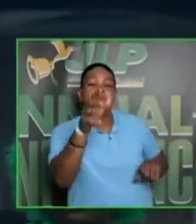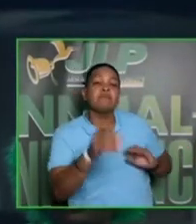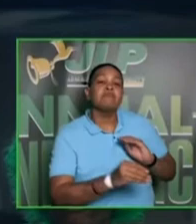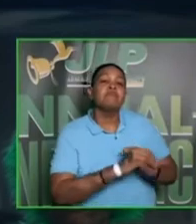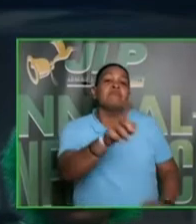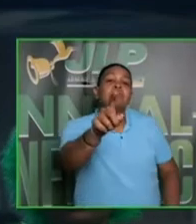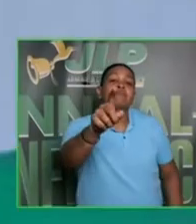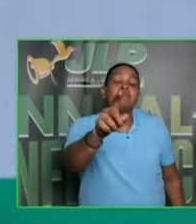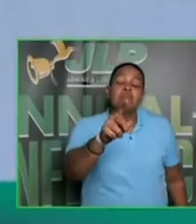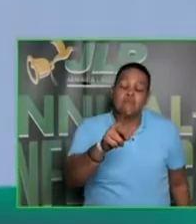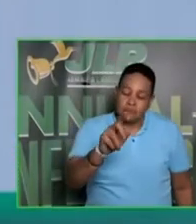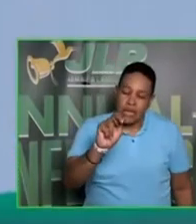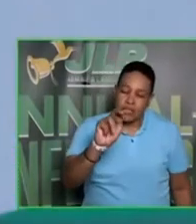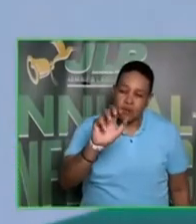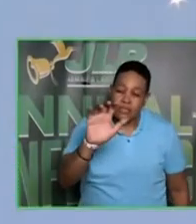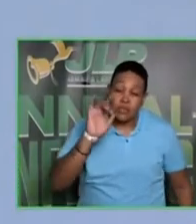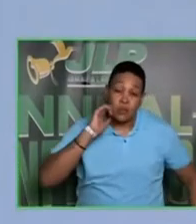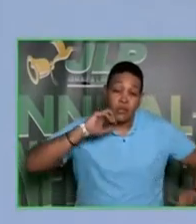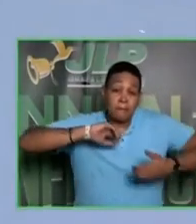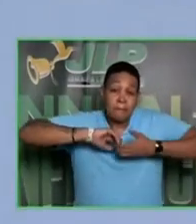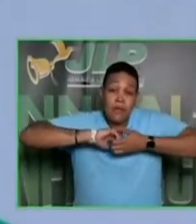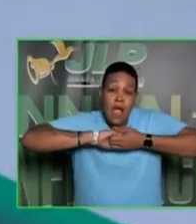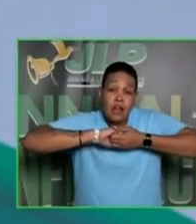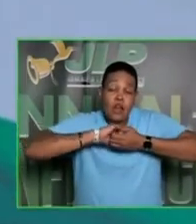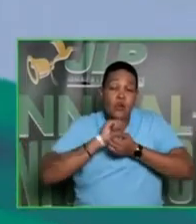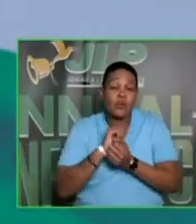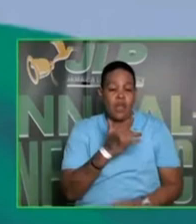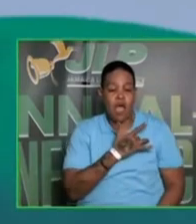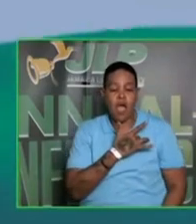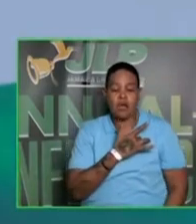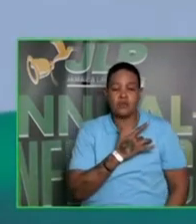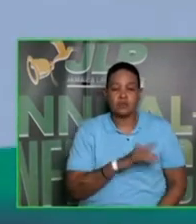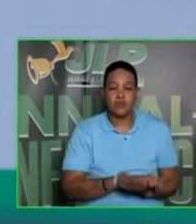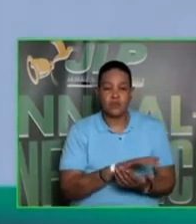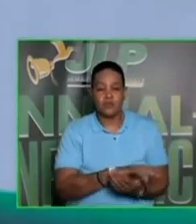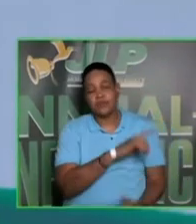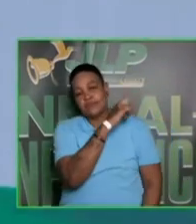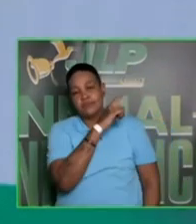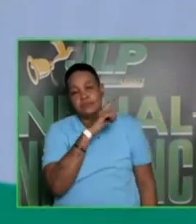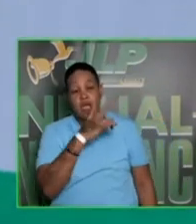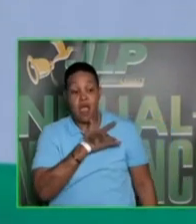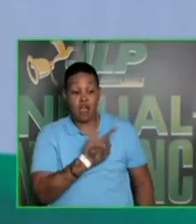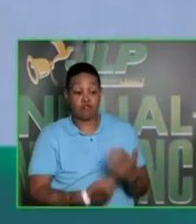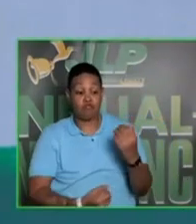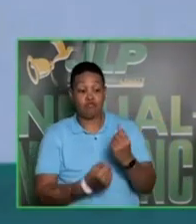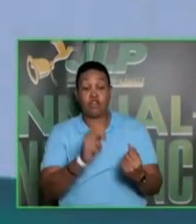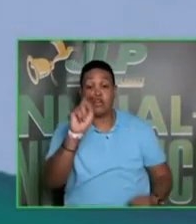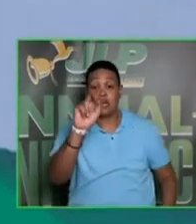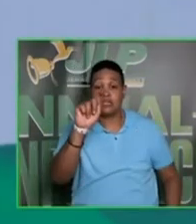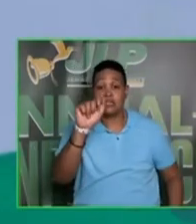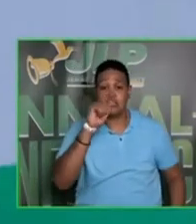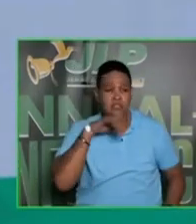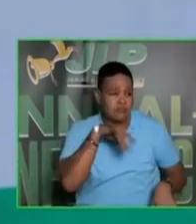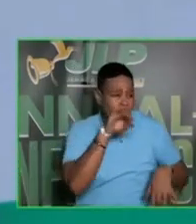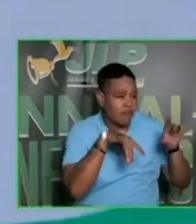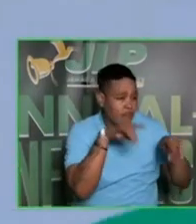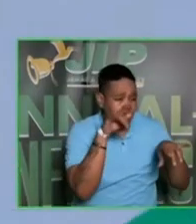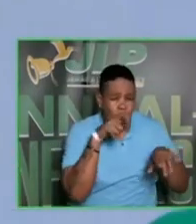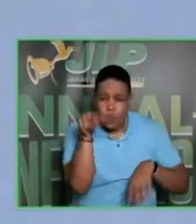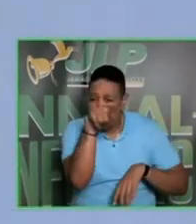The NWC will partner with the Heart Trust NSTA to train leak detection specialists